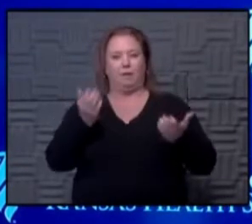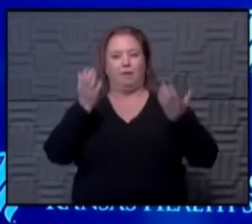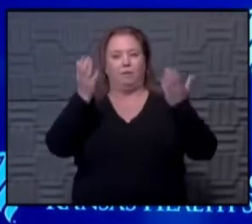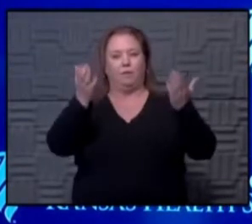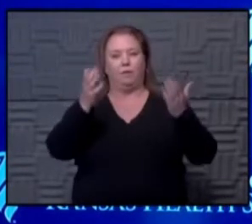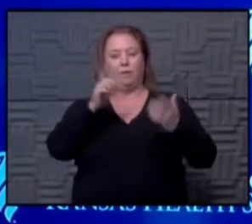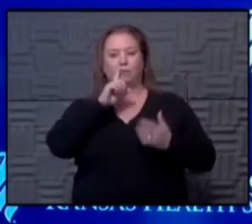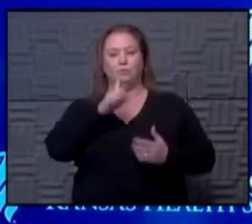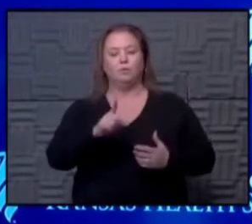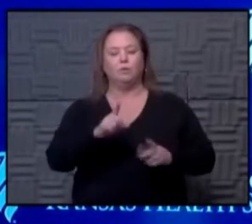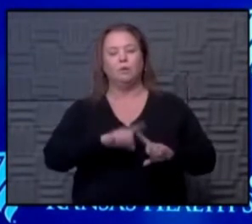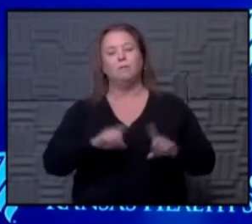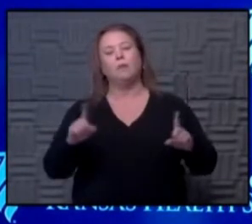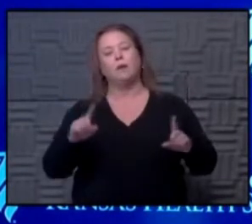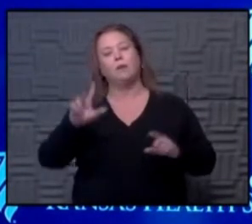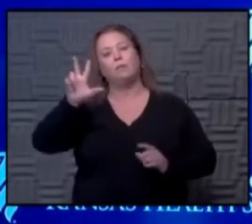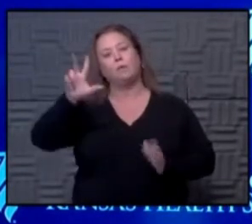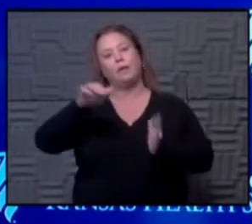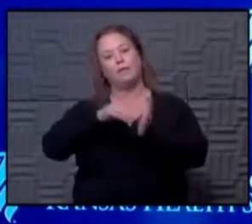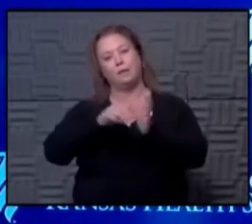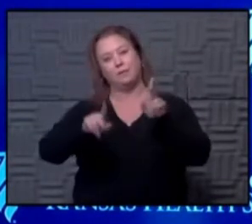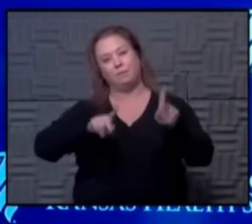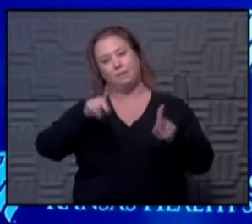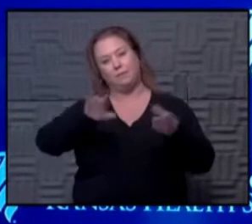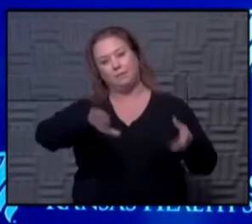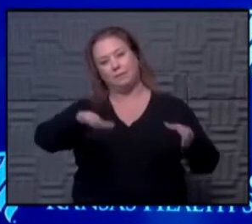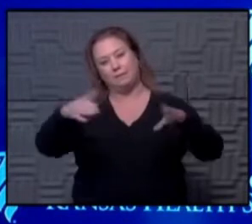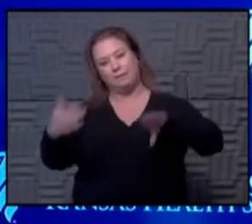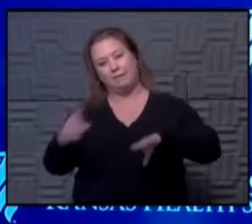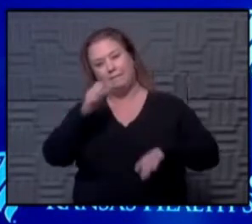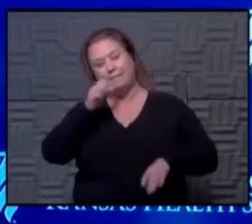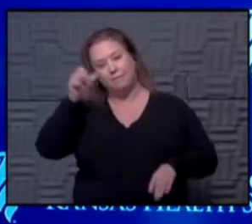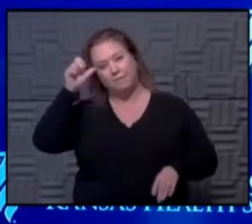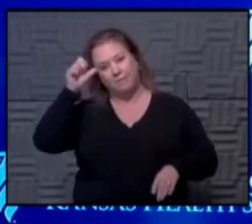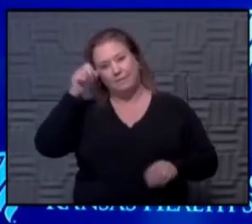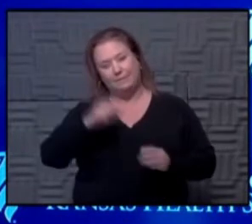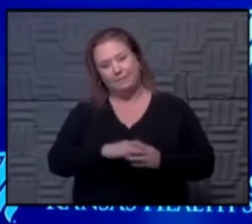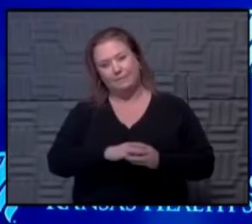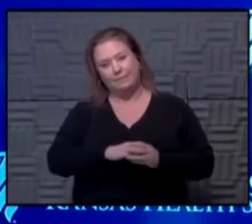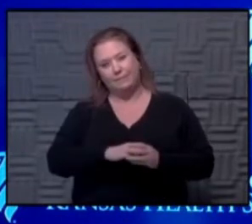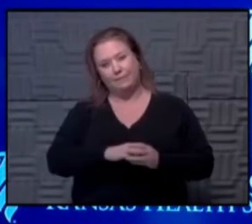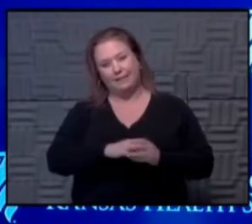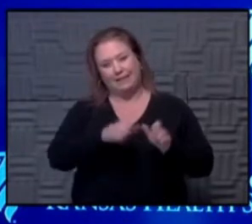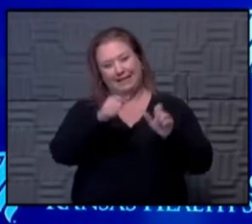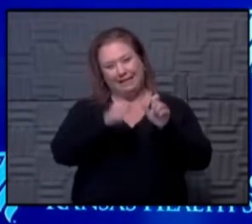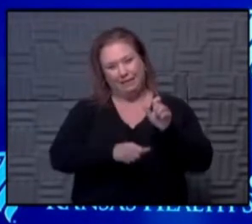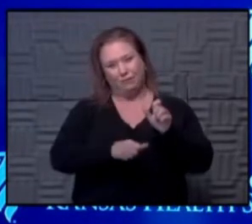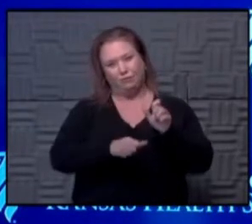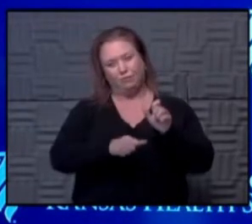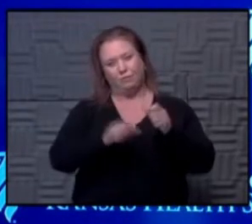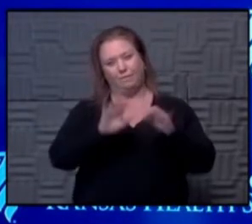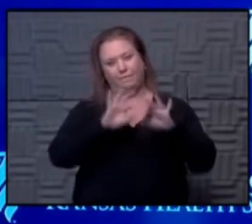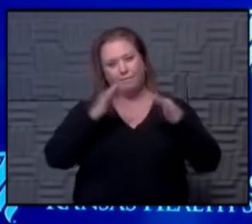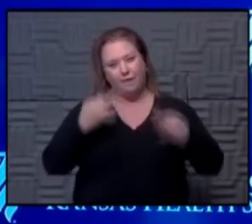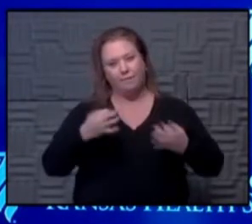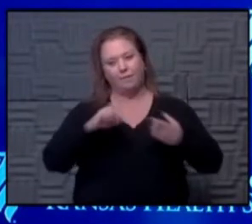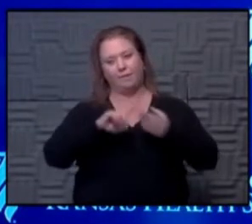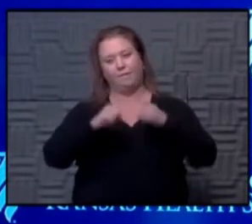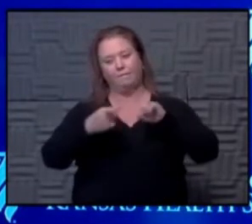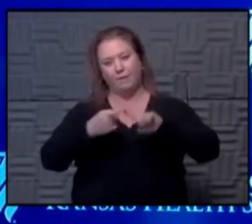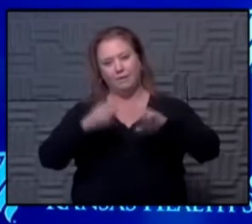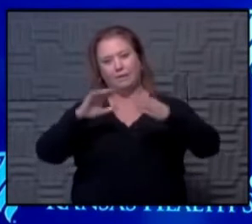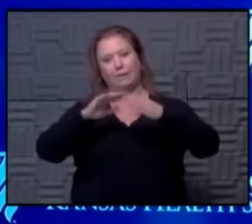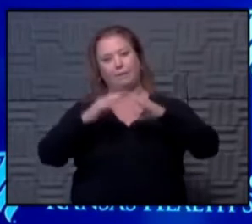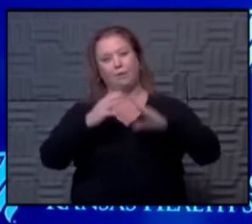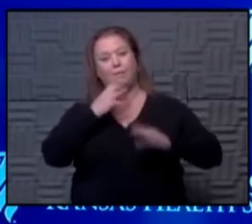true. But nearly 3,000 people died across the country yesterday. Each of them had friends and family and communities that cared